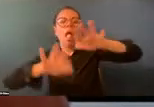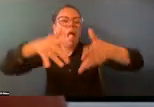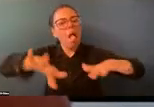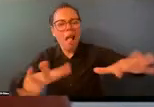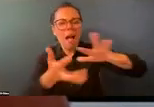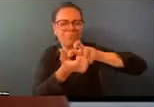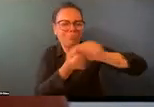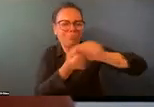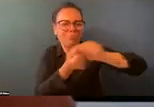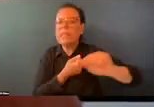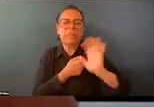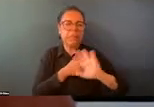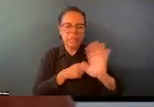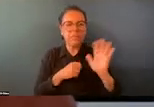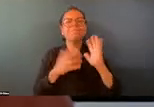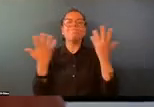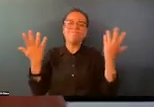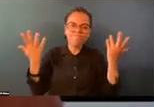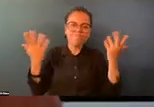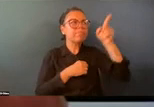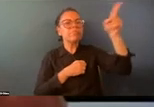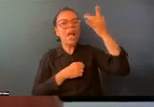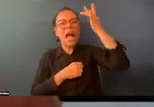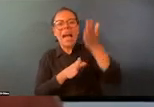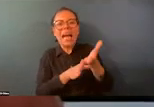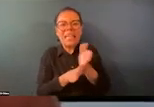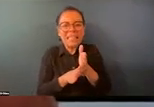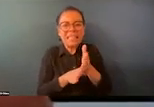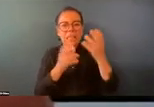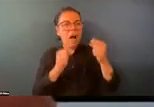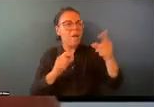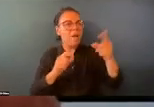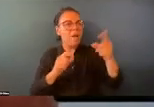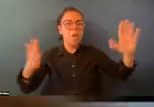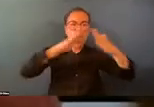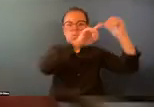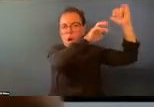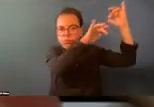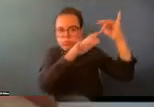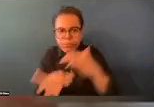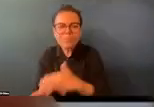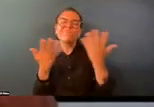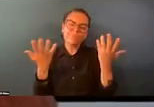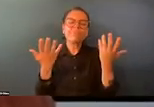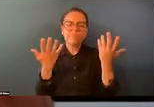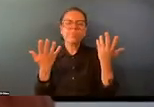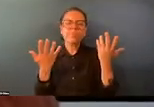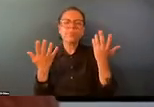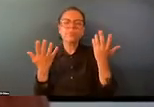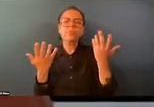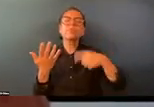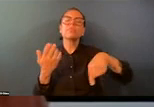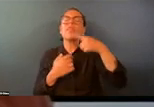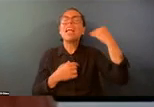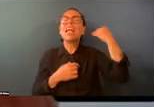the mountain areas. Yeah, we have such experience. We work closely with governments